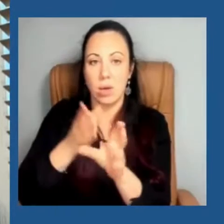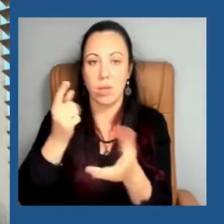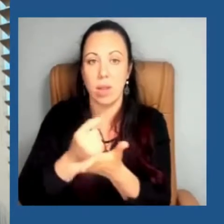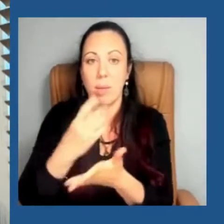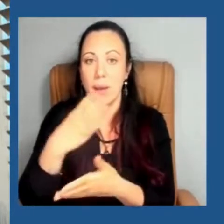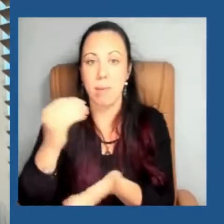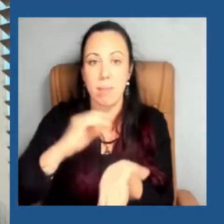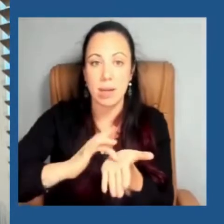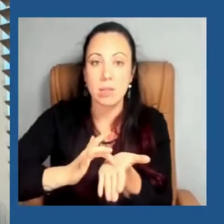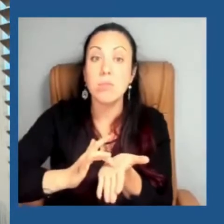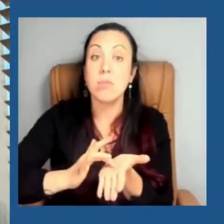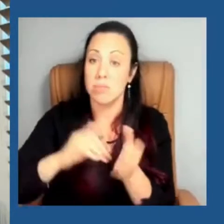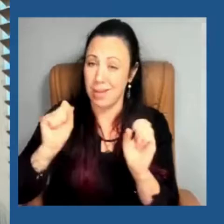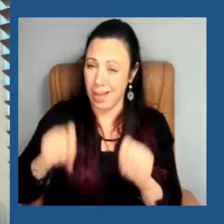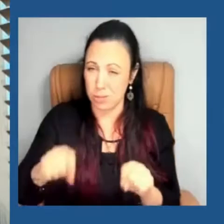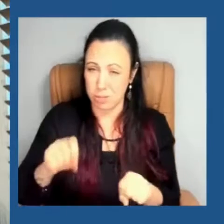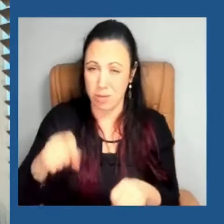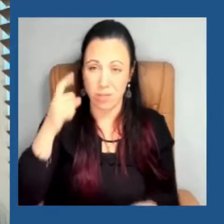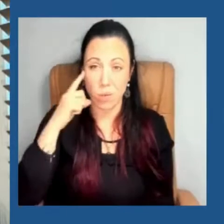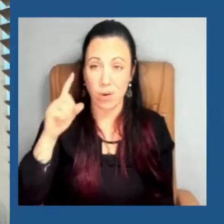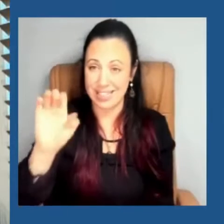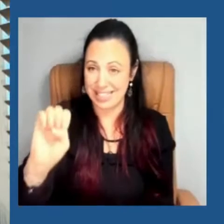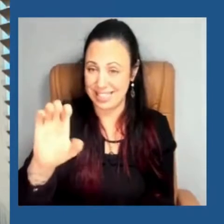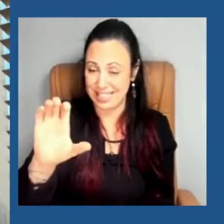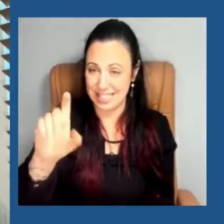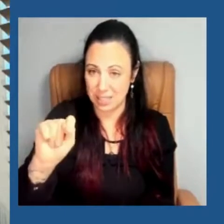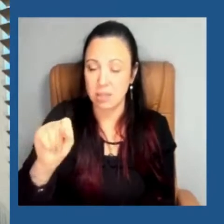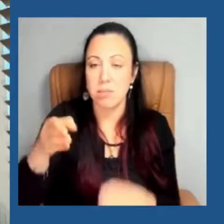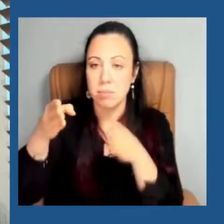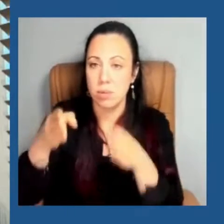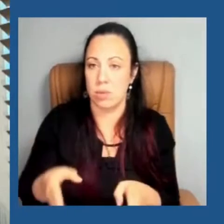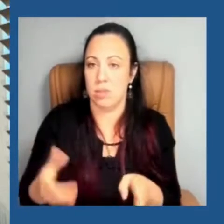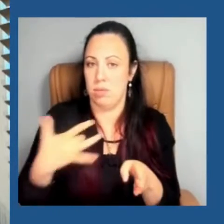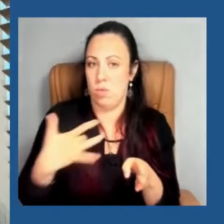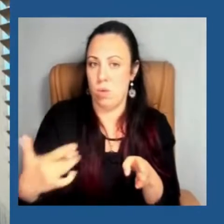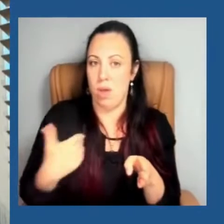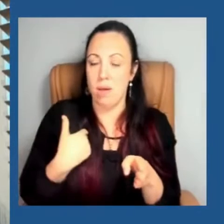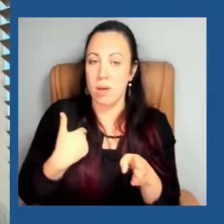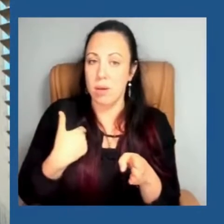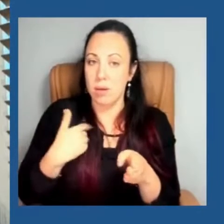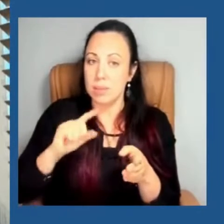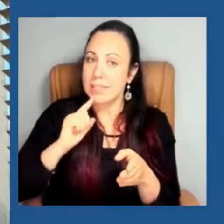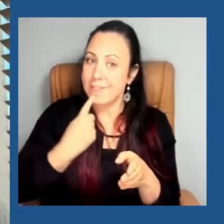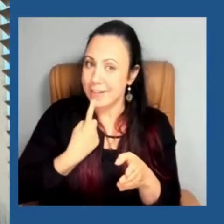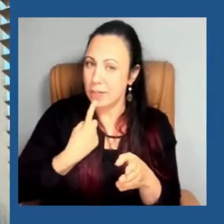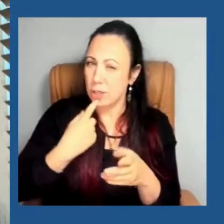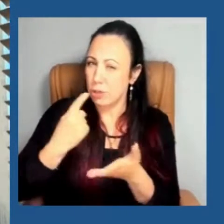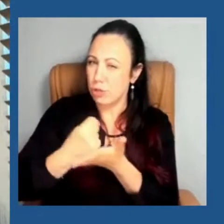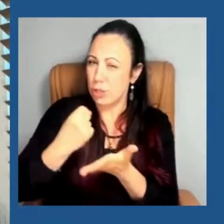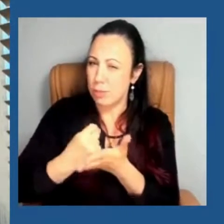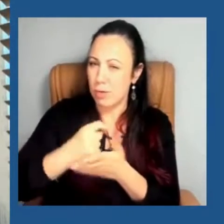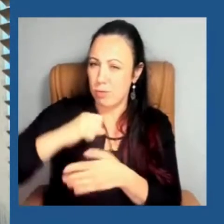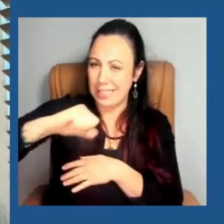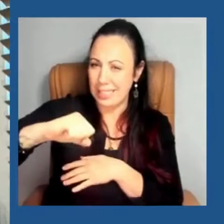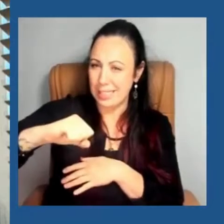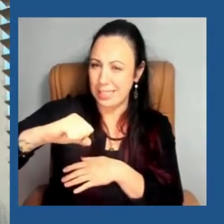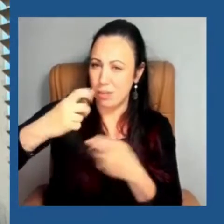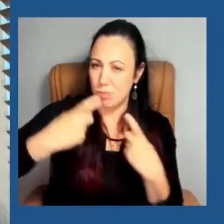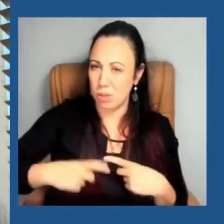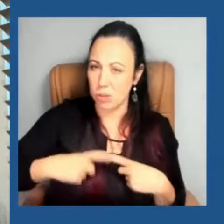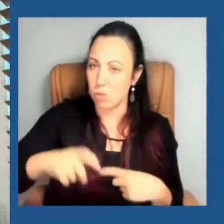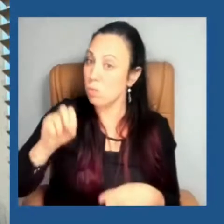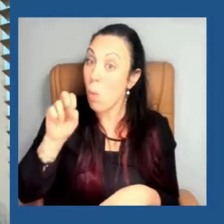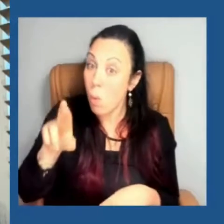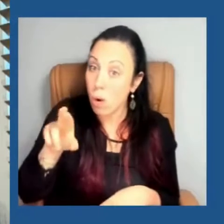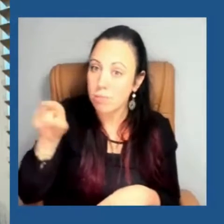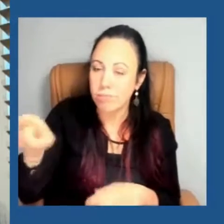To be eligible for ECT, a person usually either has a severe treatment-resistant depression or they